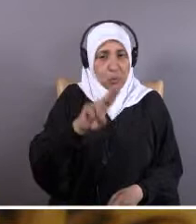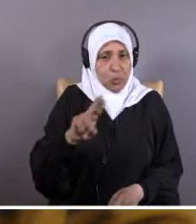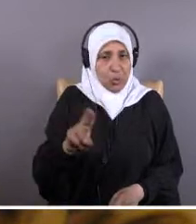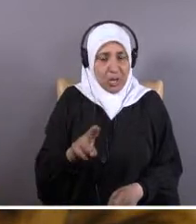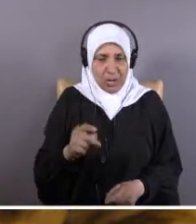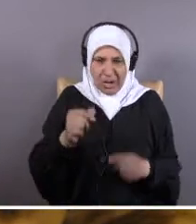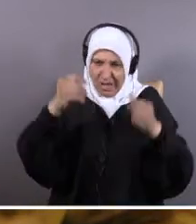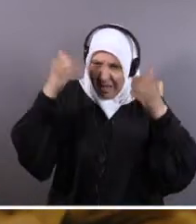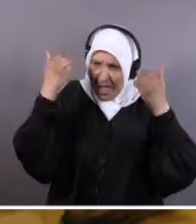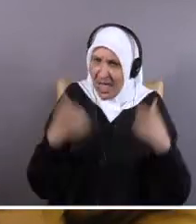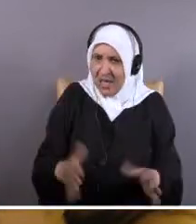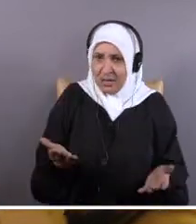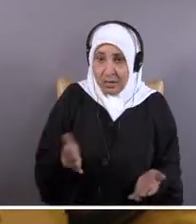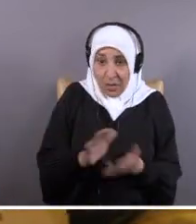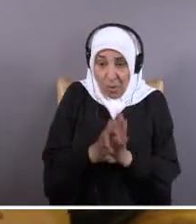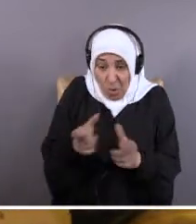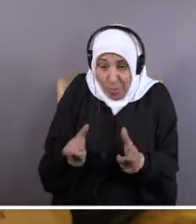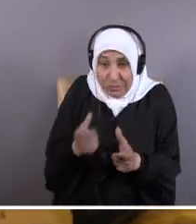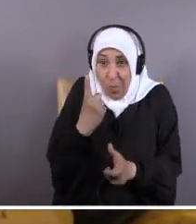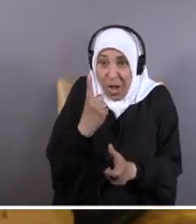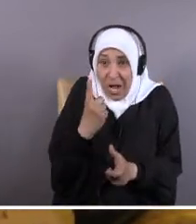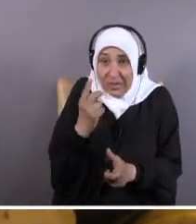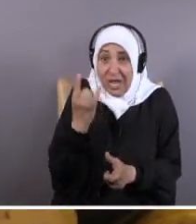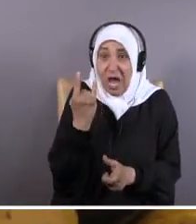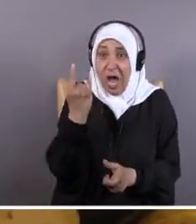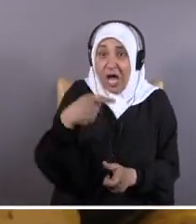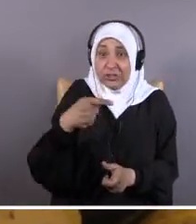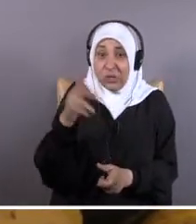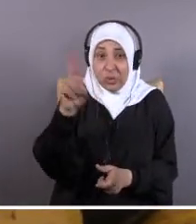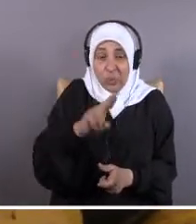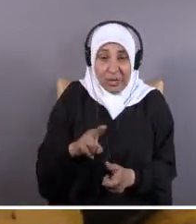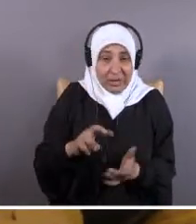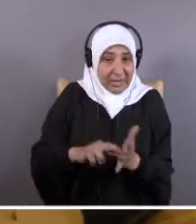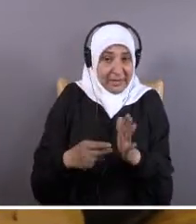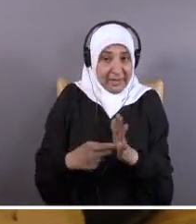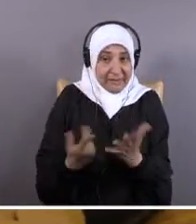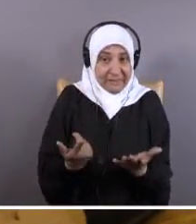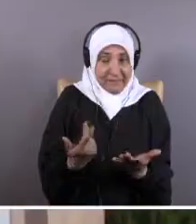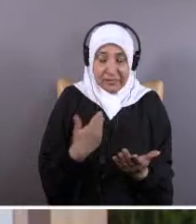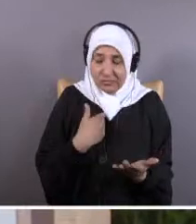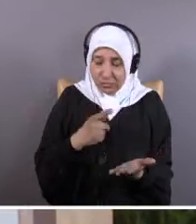So what we are doing is we are moving